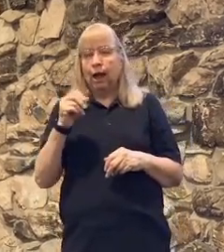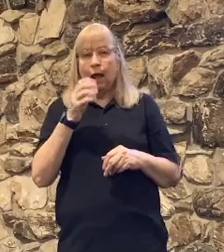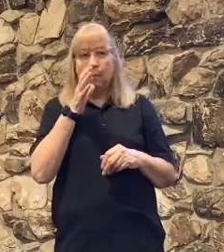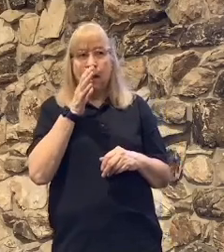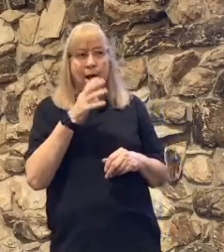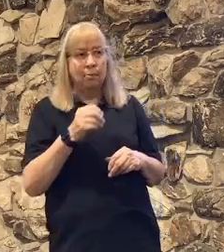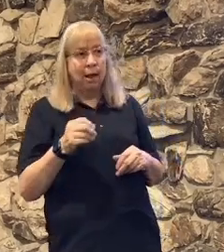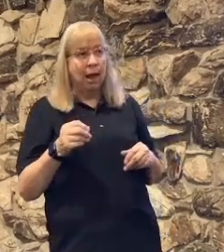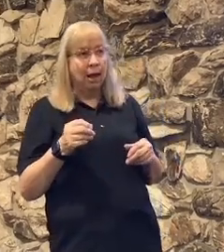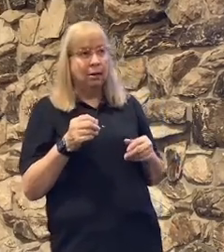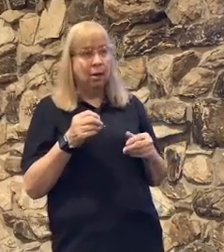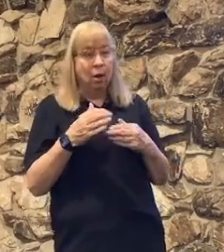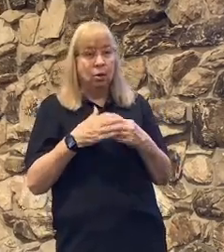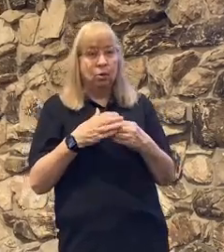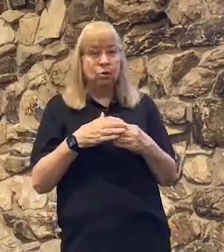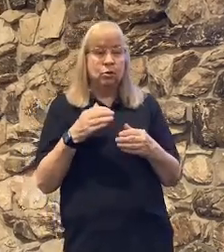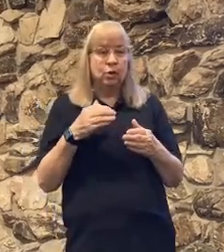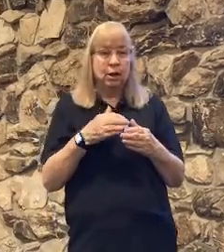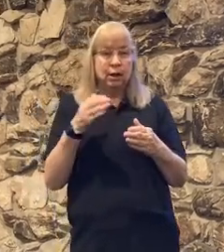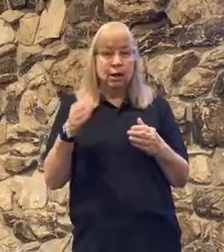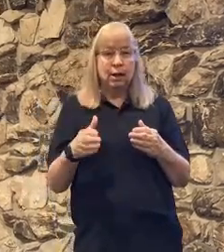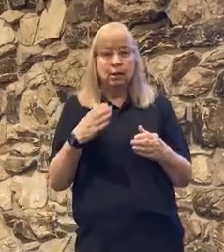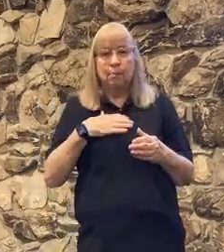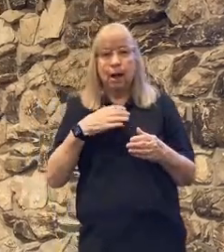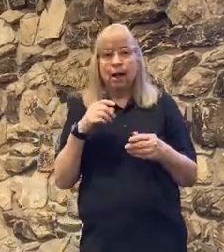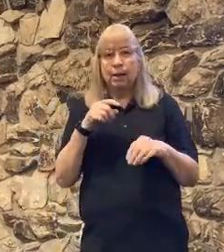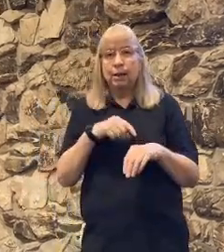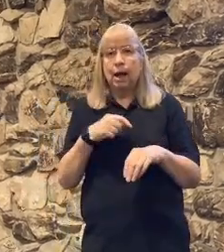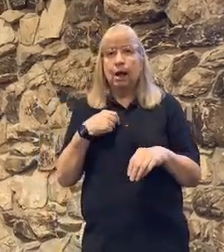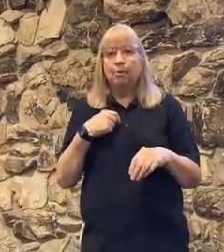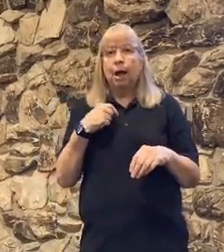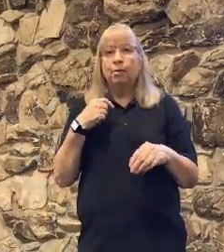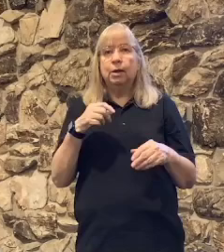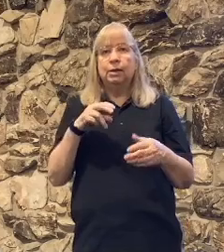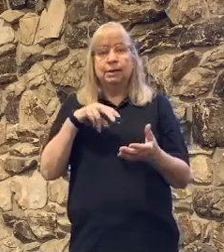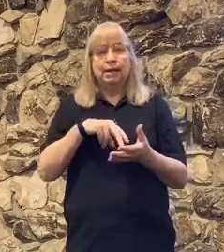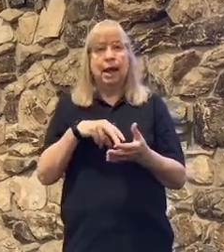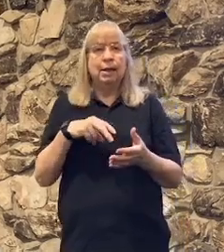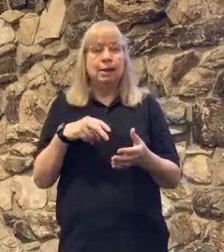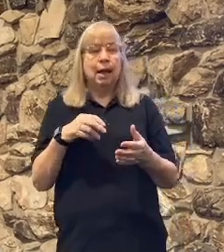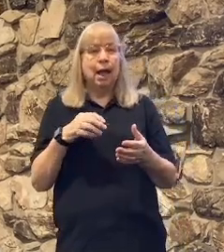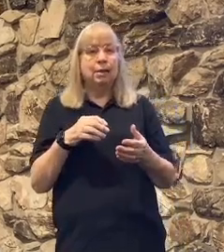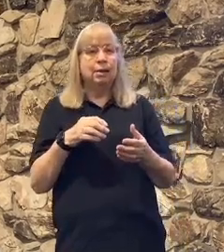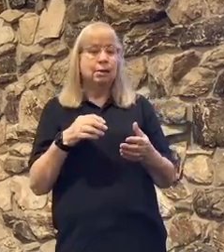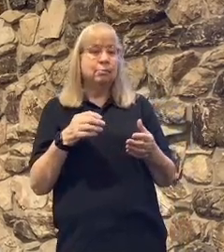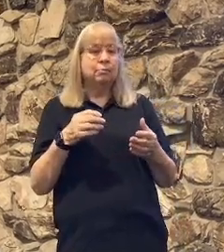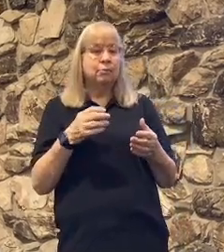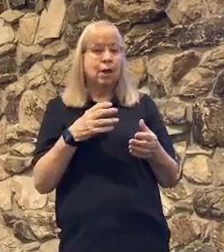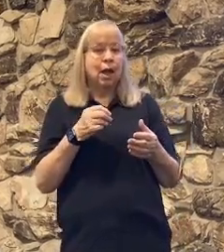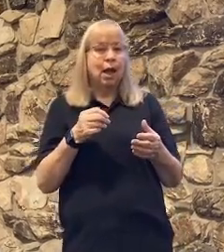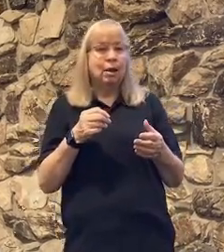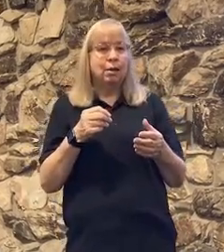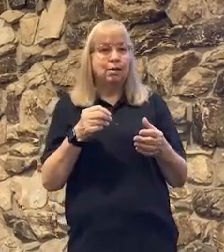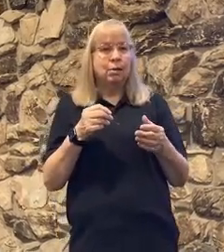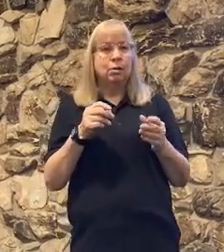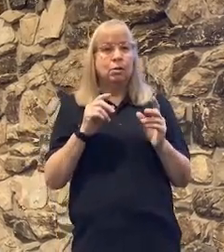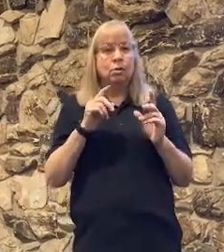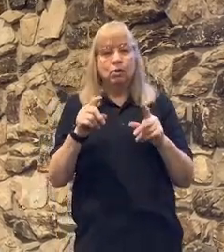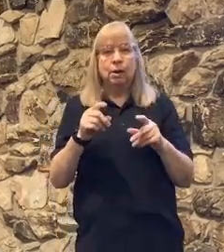day, closer to the end of my time in the class, I'm standing at the desk doing attendance in the morning, and all of a sudden, here comes